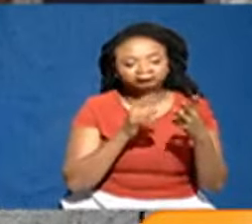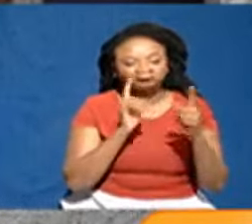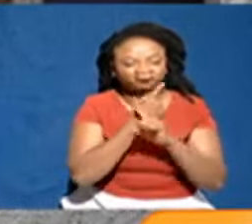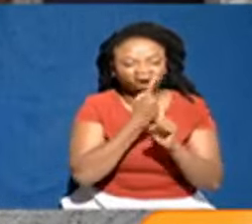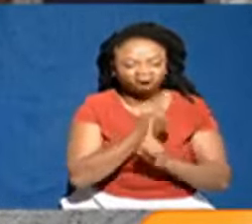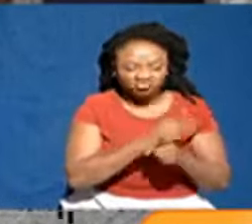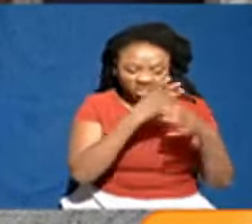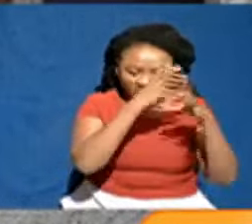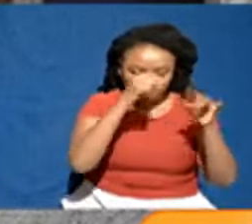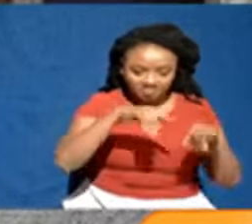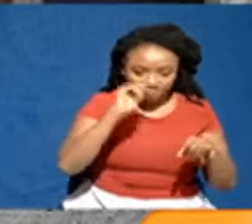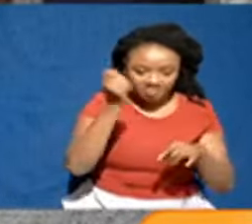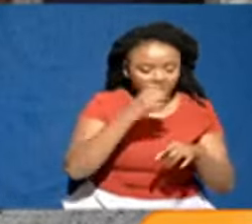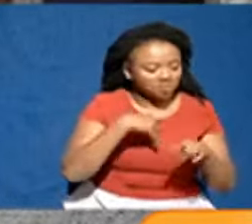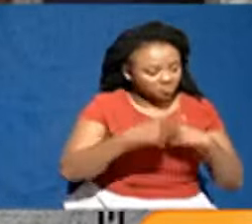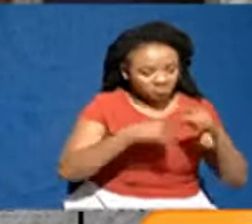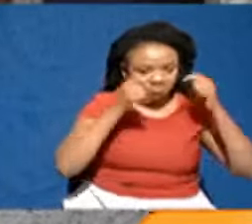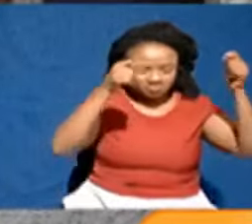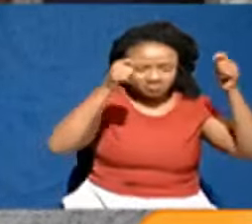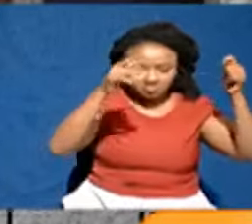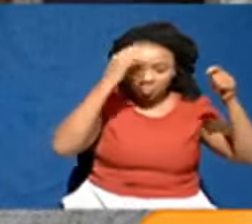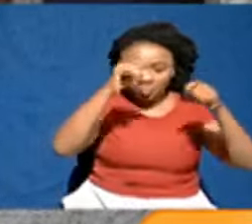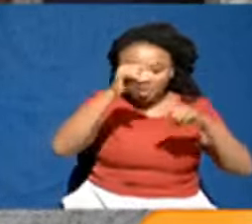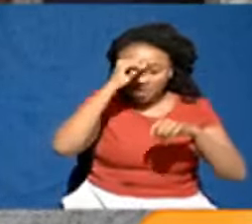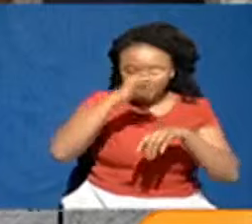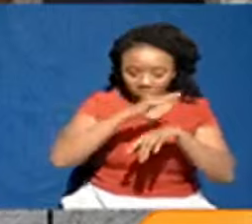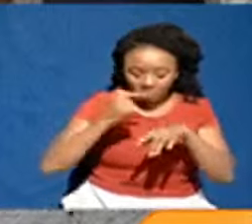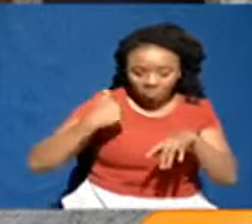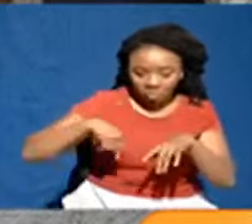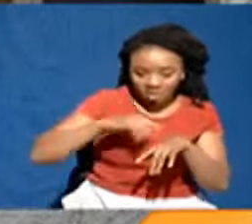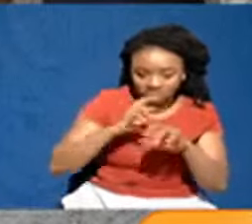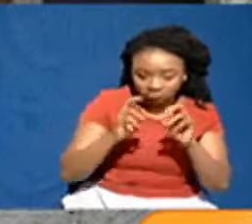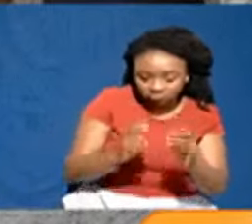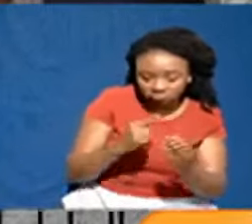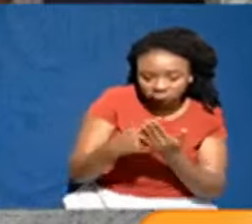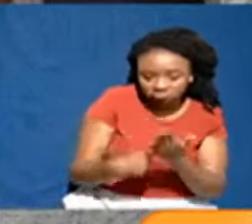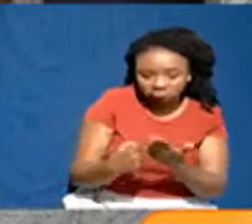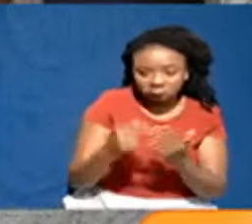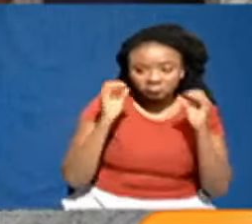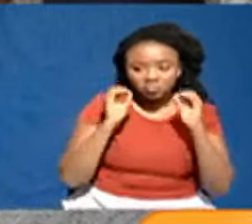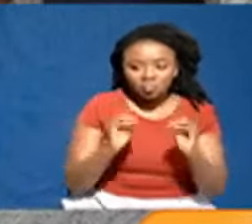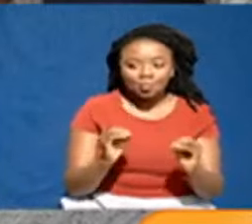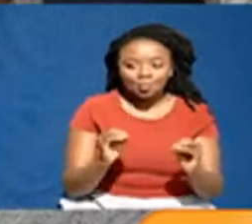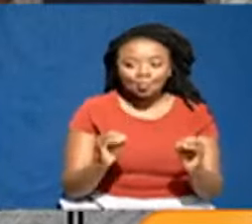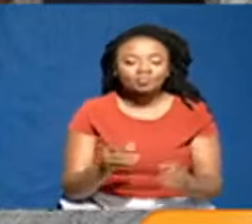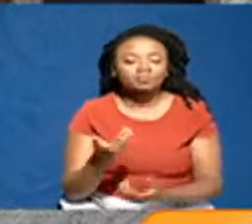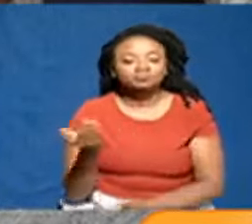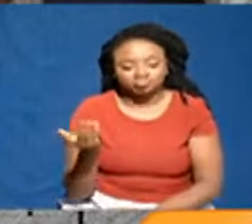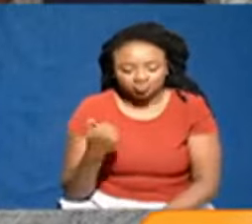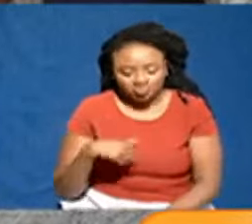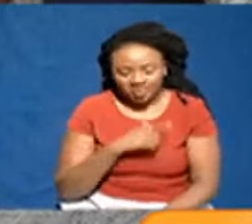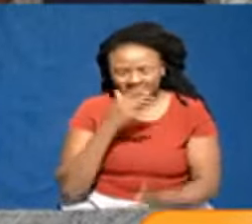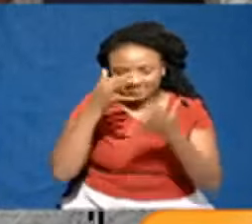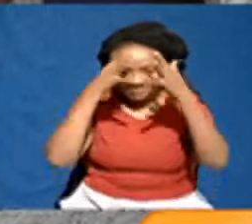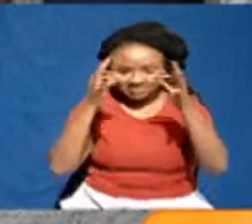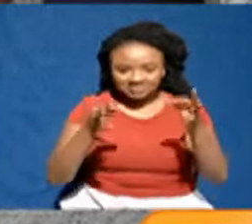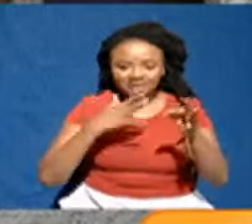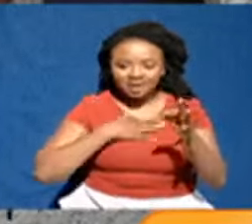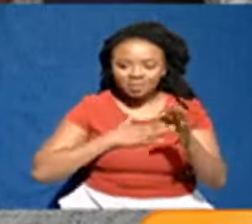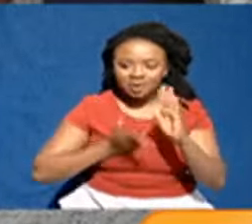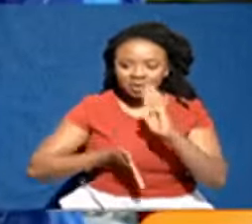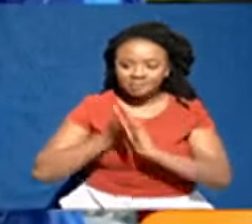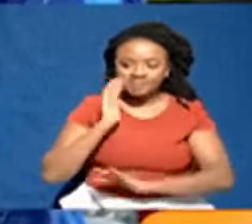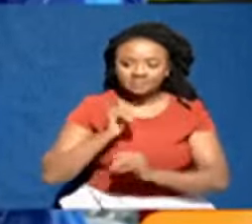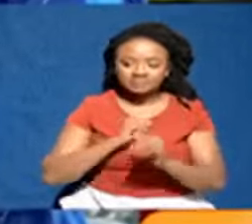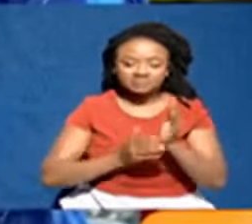in Kenya, because the government has not called us to the table. And that's why we want to withdraw all our emergency